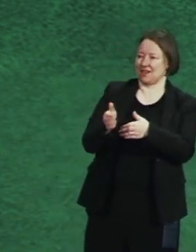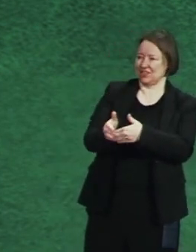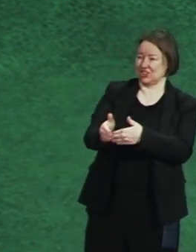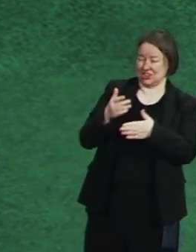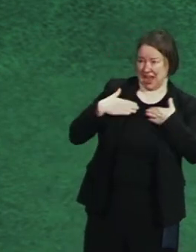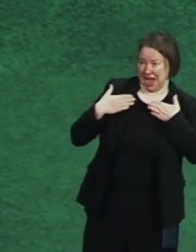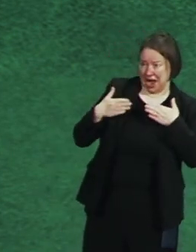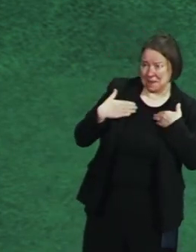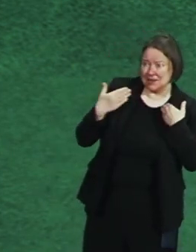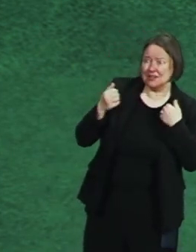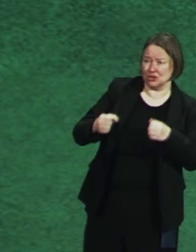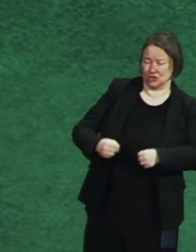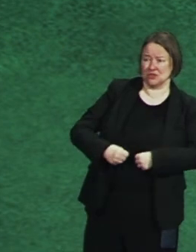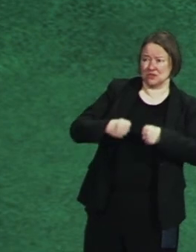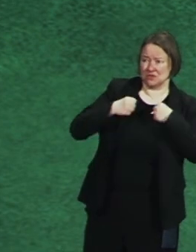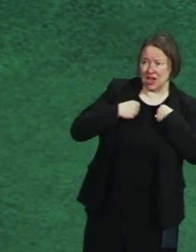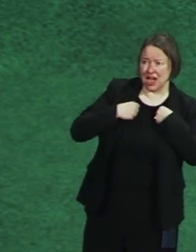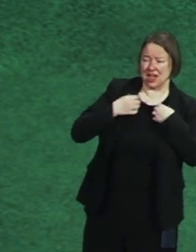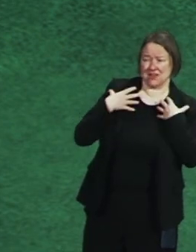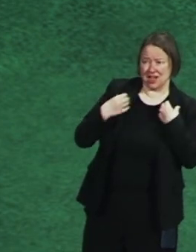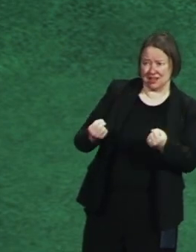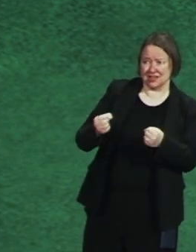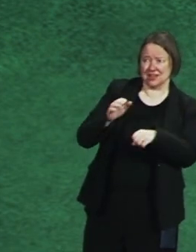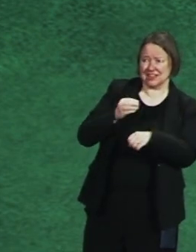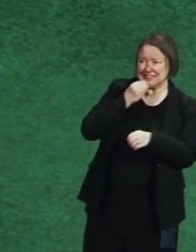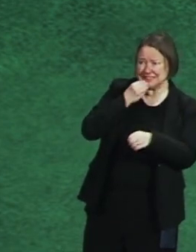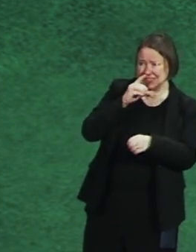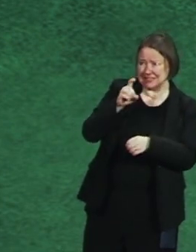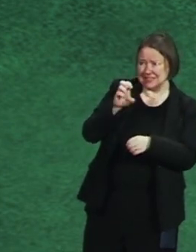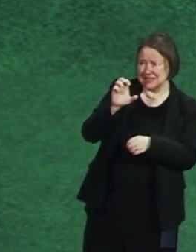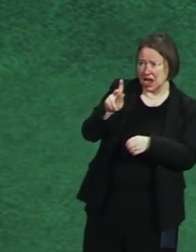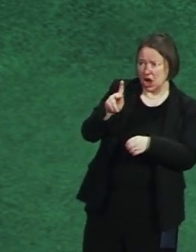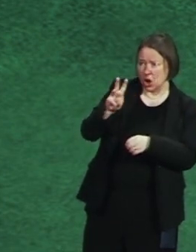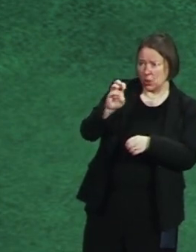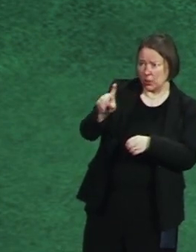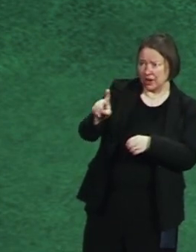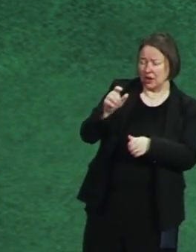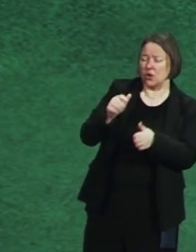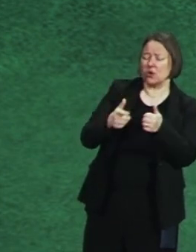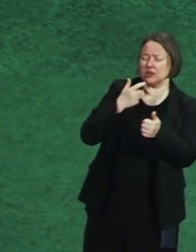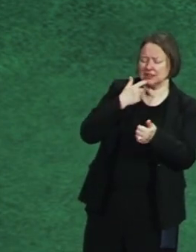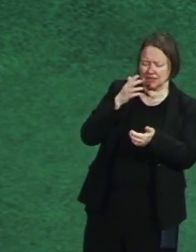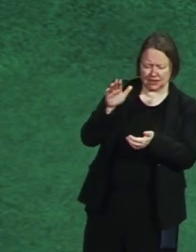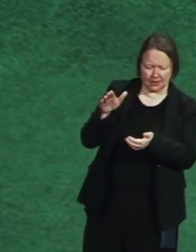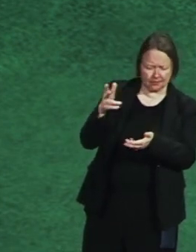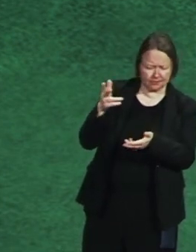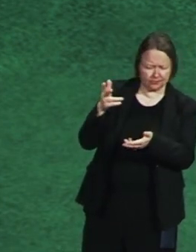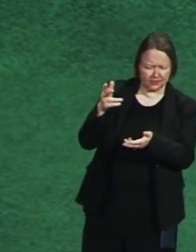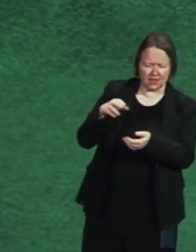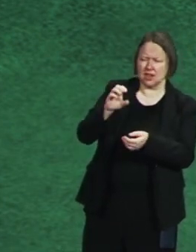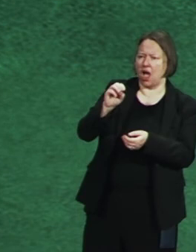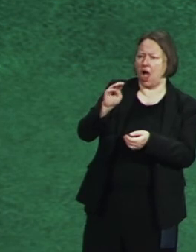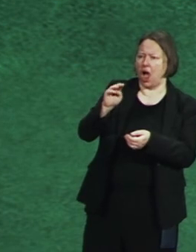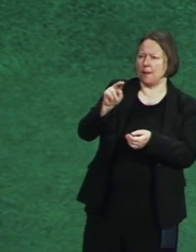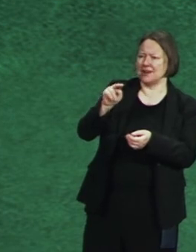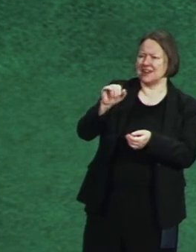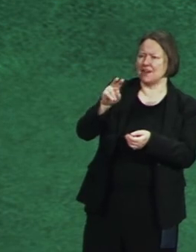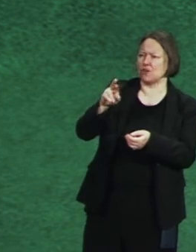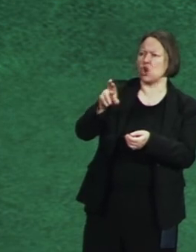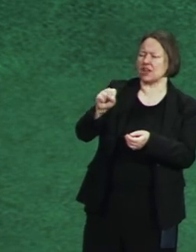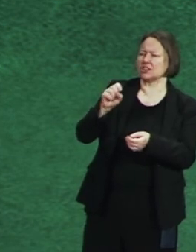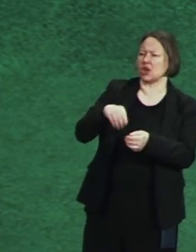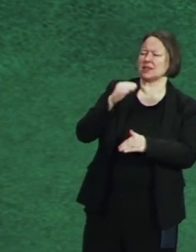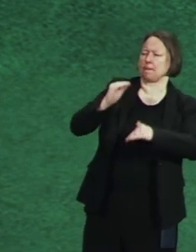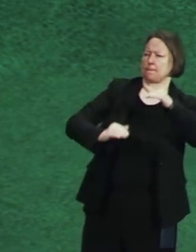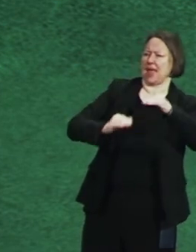happy to just survive healthily on duckweed, or I mean, you said it's omnivorous, so it requires a